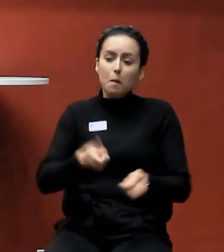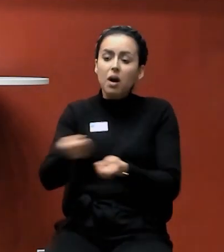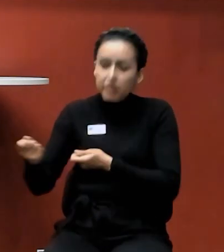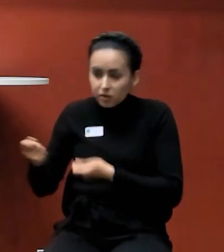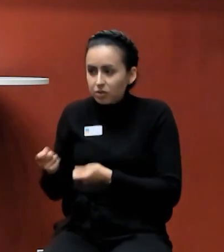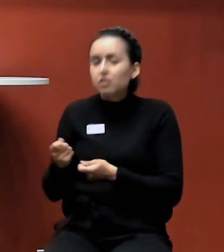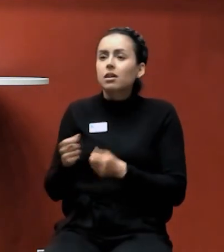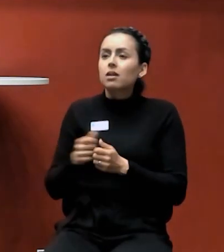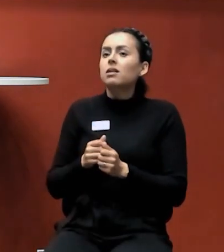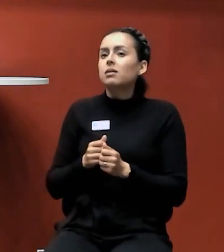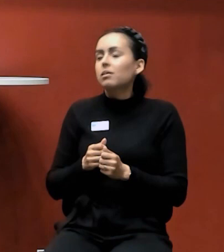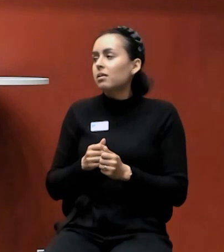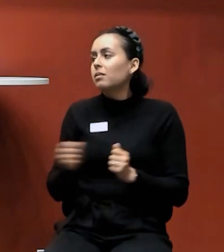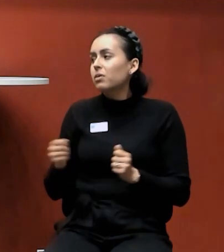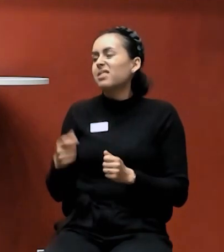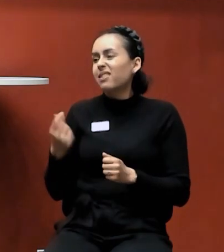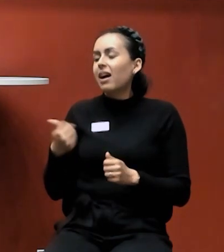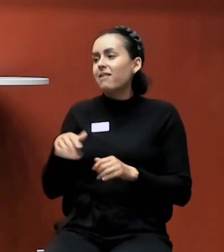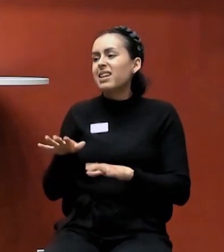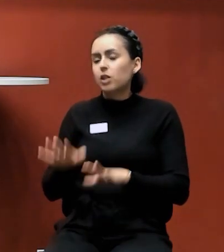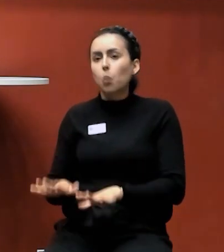thing, that I think we are a little bit still there.